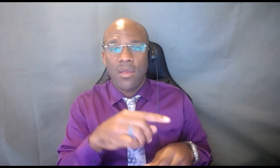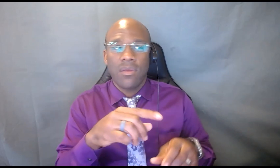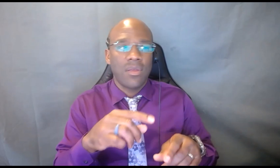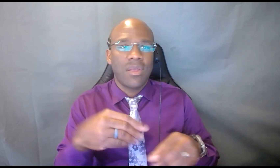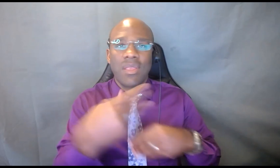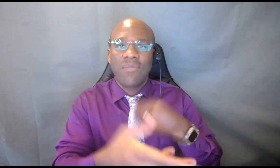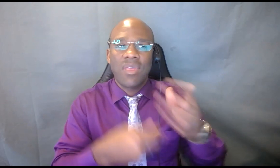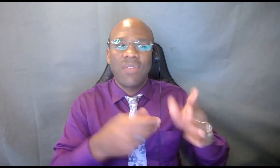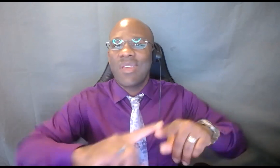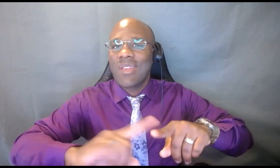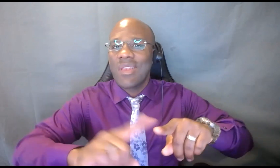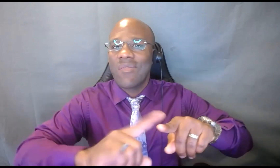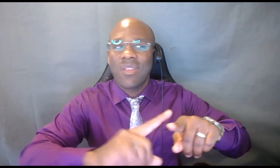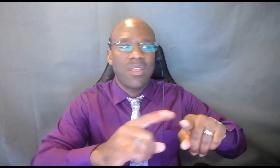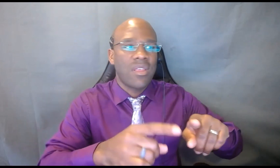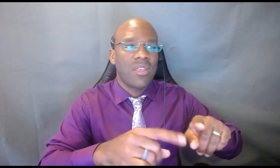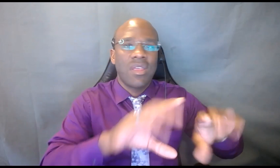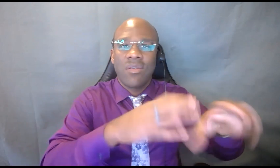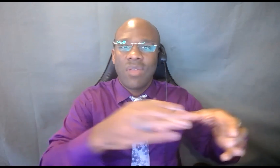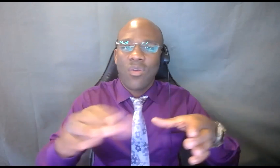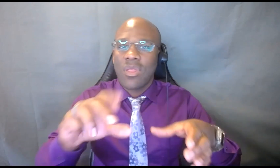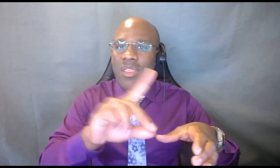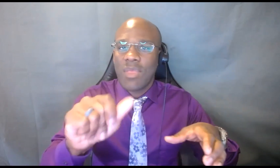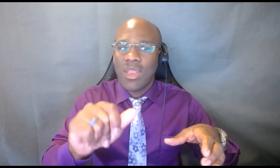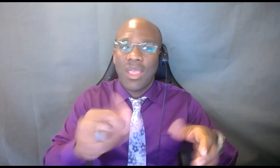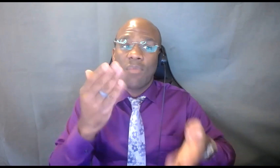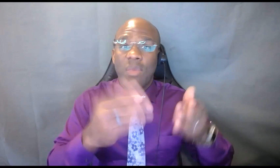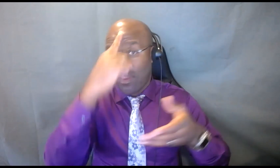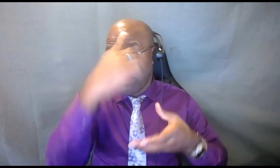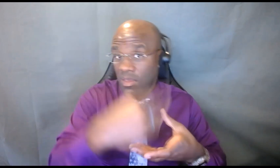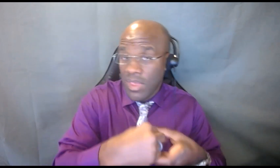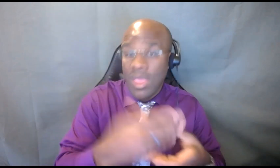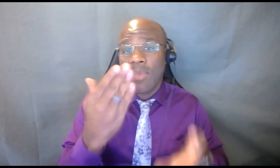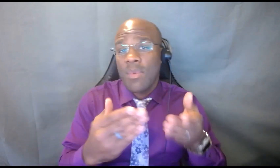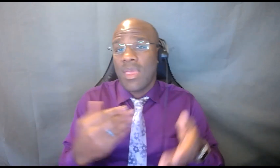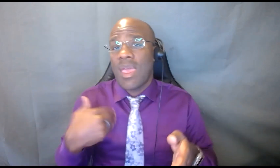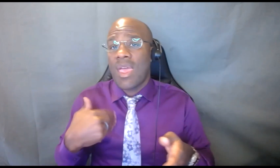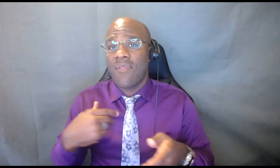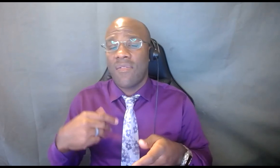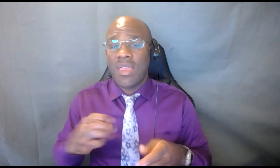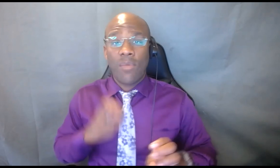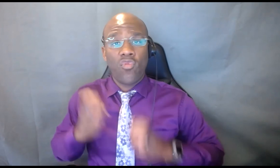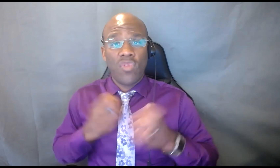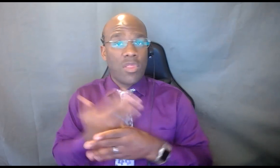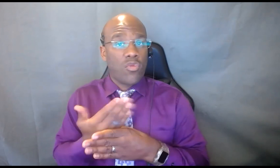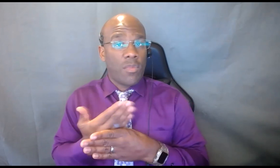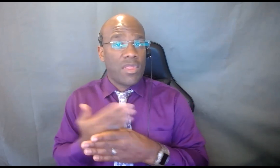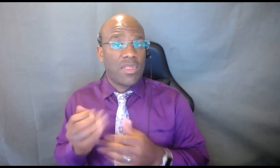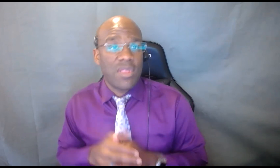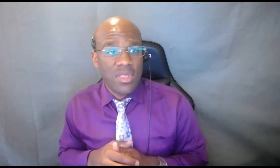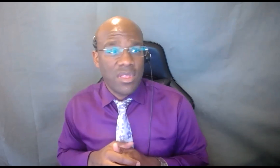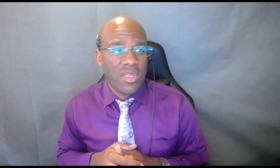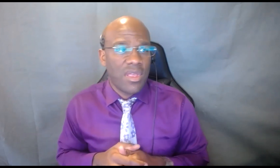connected with emotional disturbance and things of that sort, and don't have the same type of intervention that's necessary and supports that are